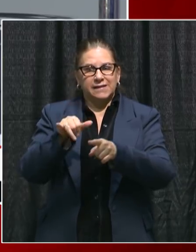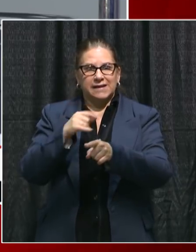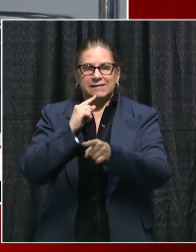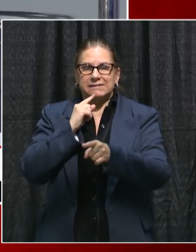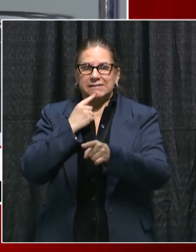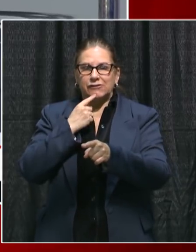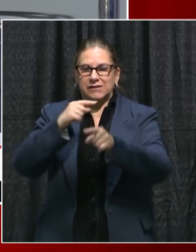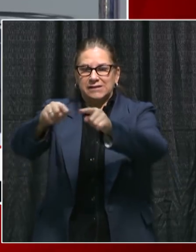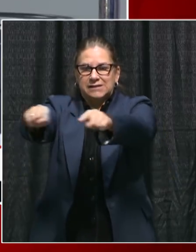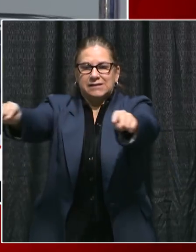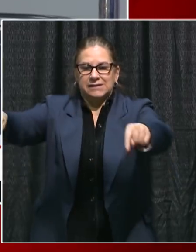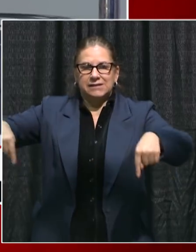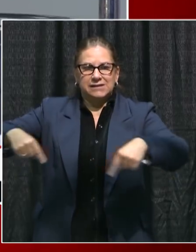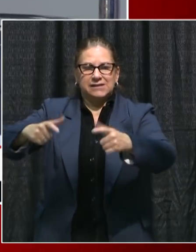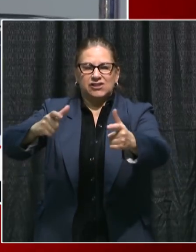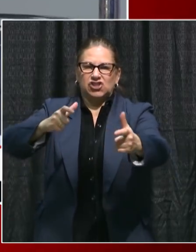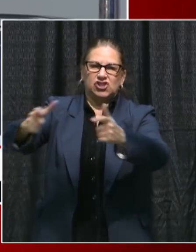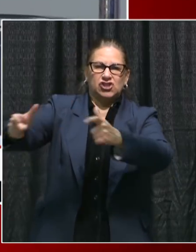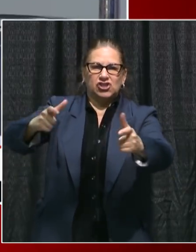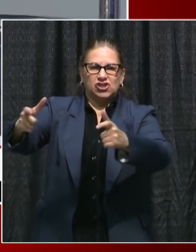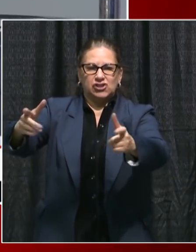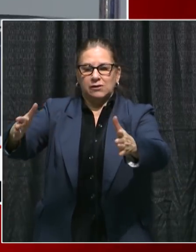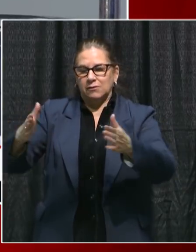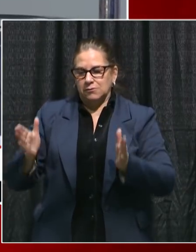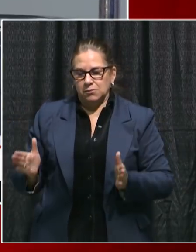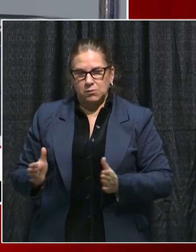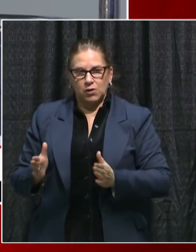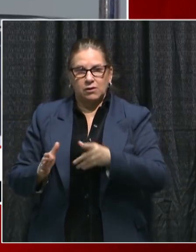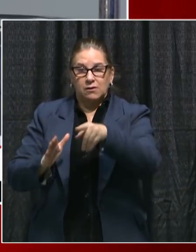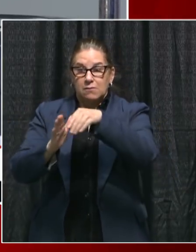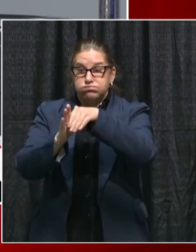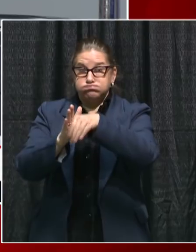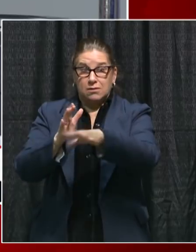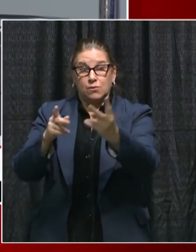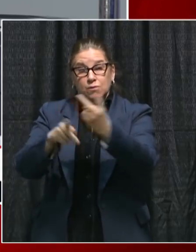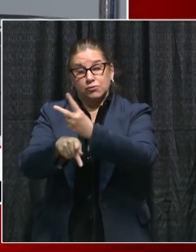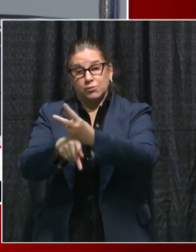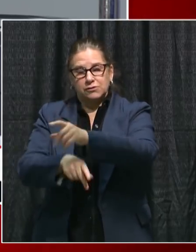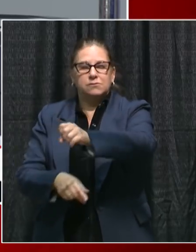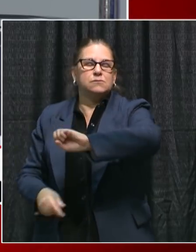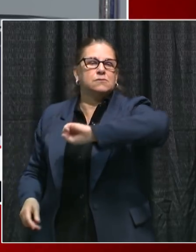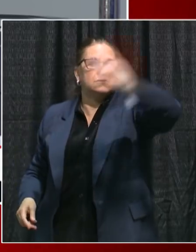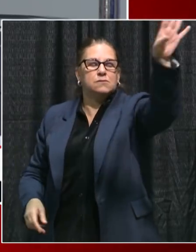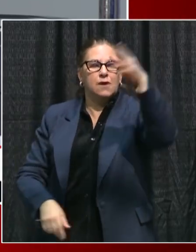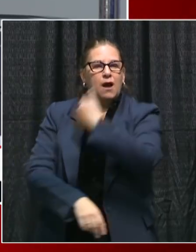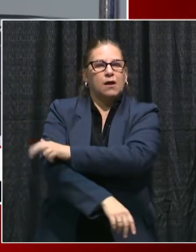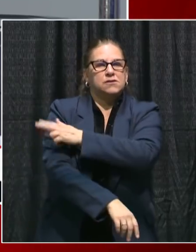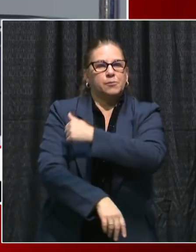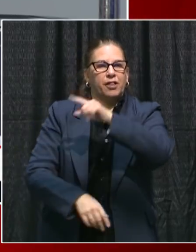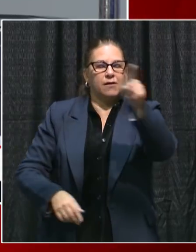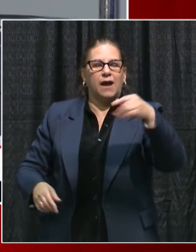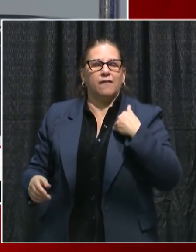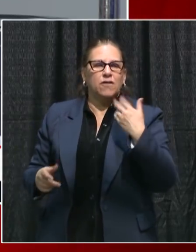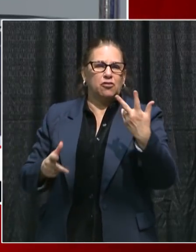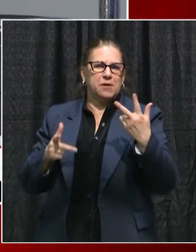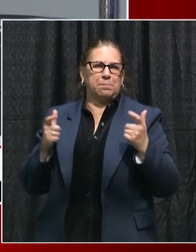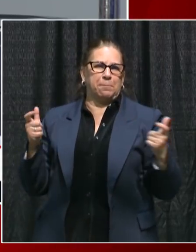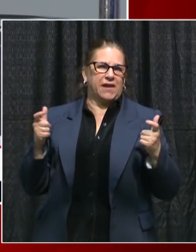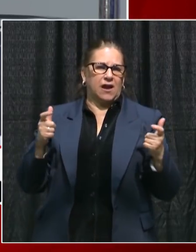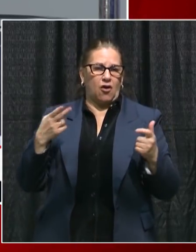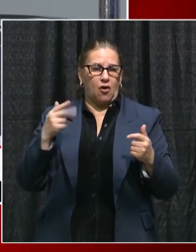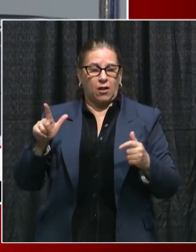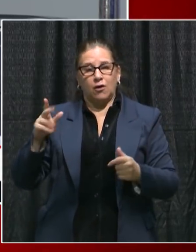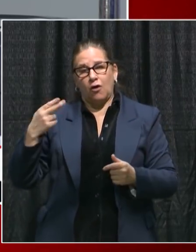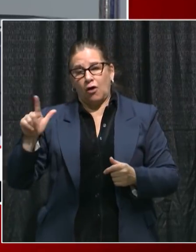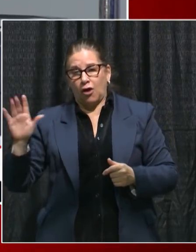to be able to work on that. We didn't build them out, but there are 3 big halls here. There's also Hall B and Hall C. So the mayor asked